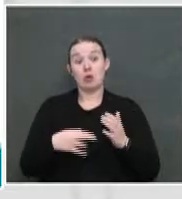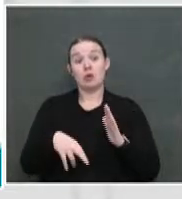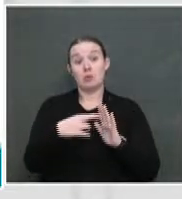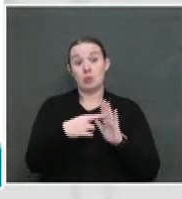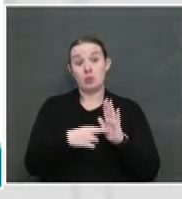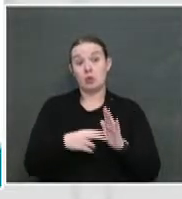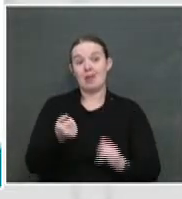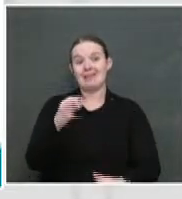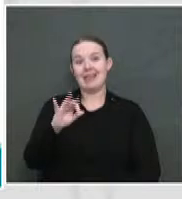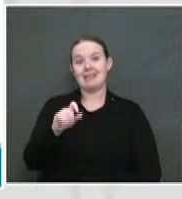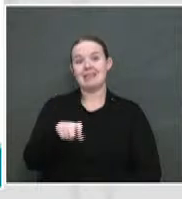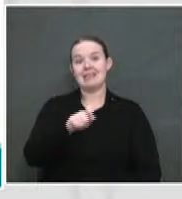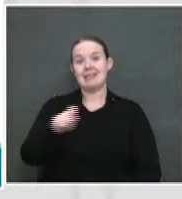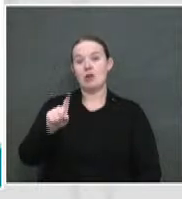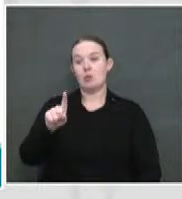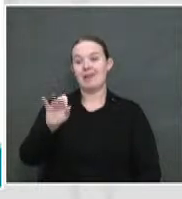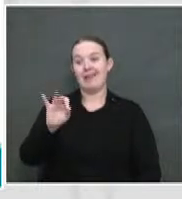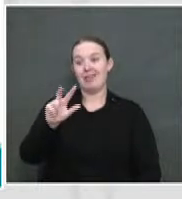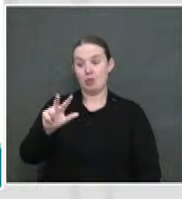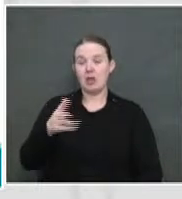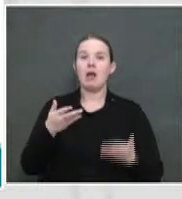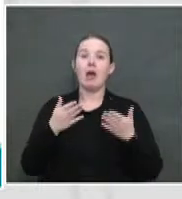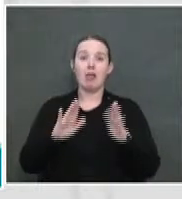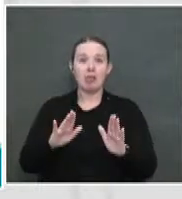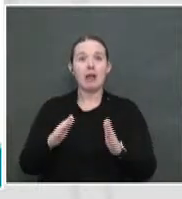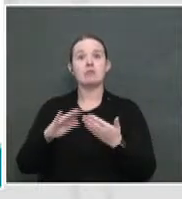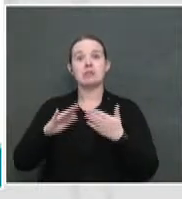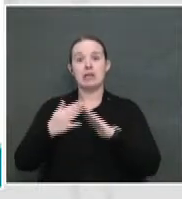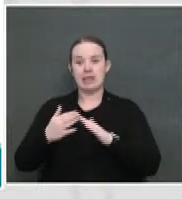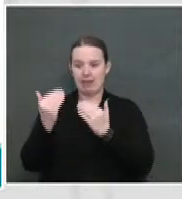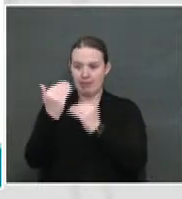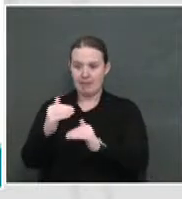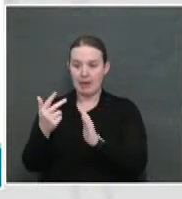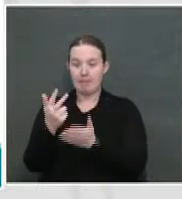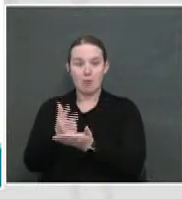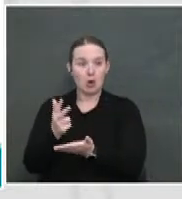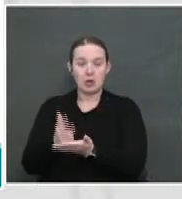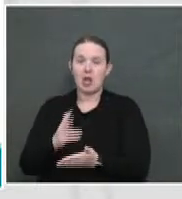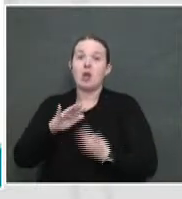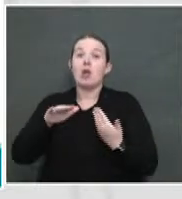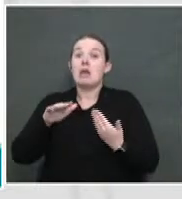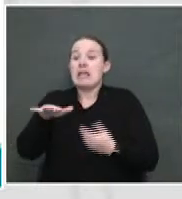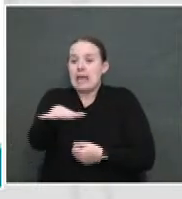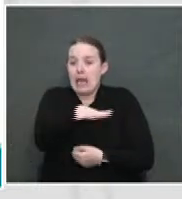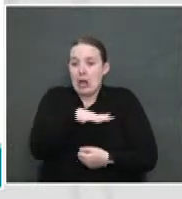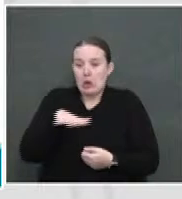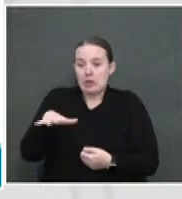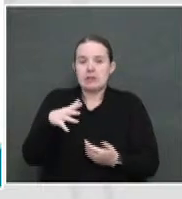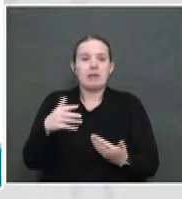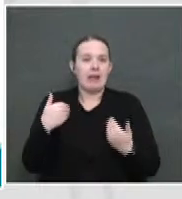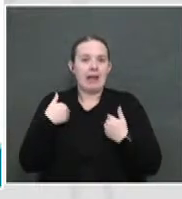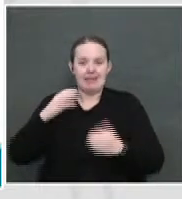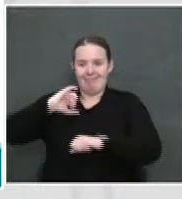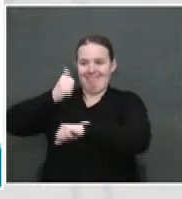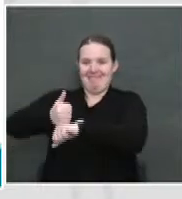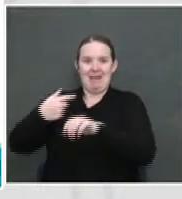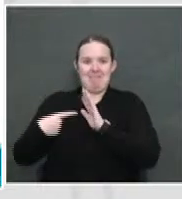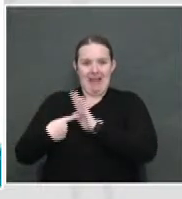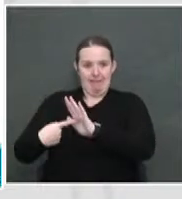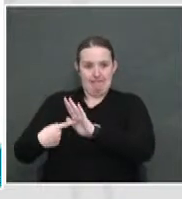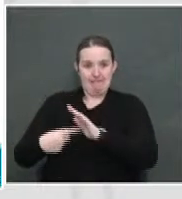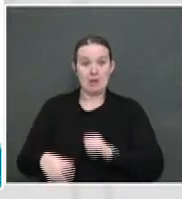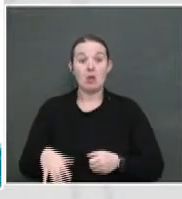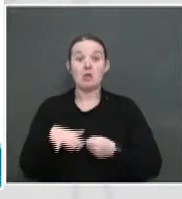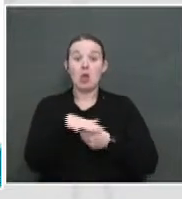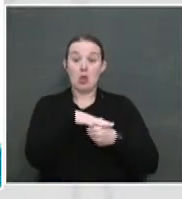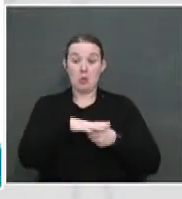Section 19-193, allows the city to restrict parking at all times in areas where it has erected a sign. The locations